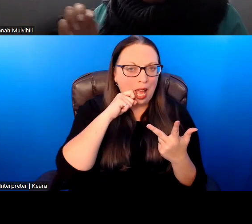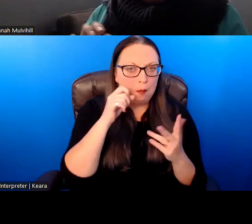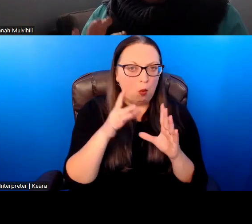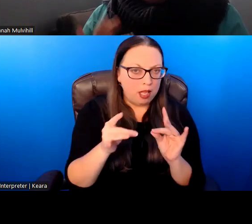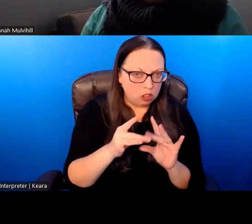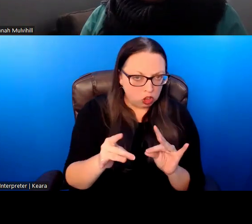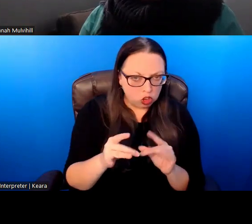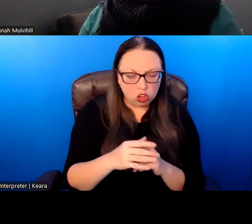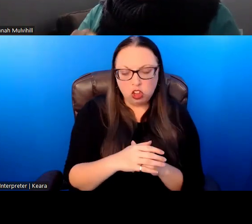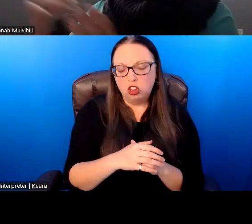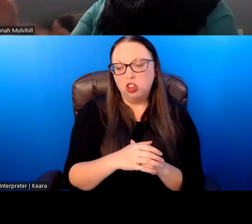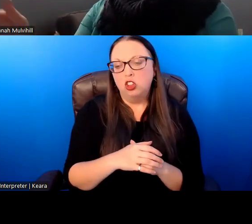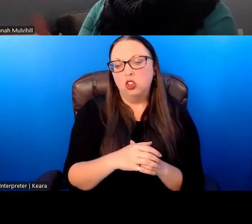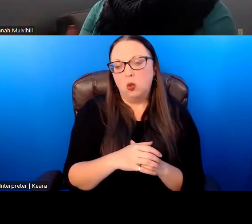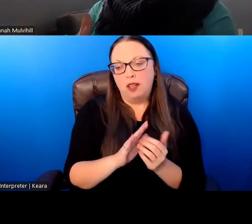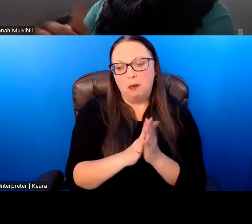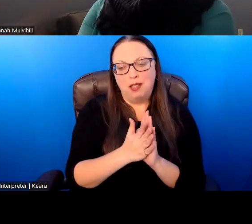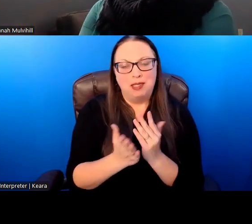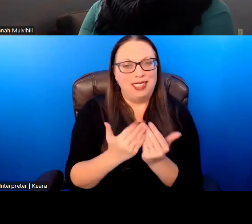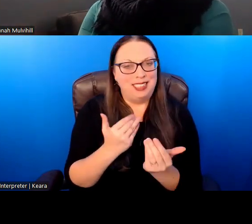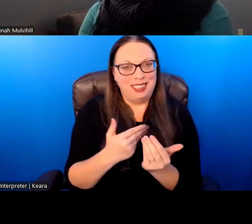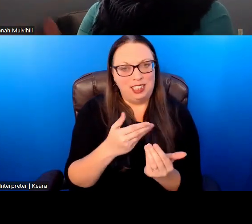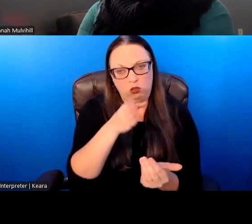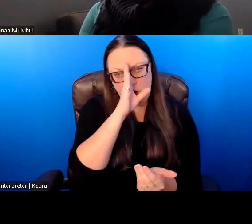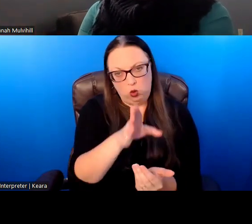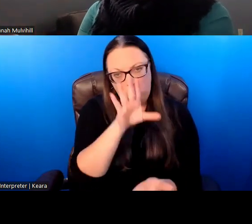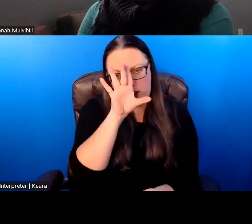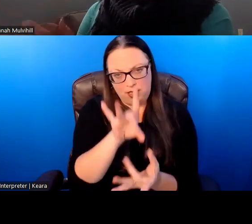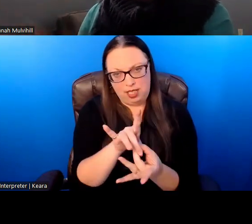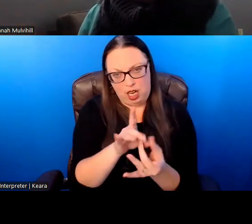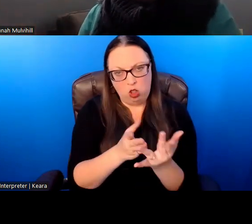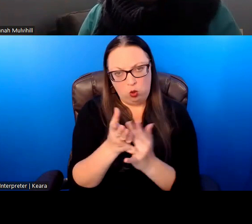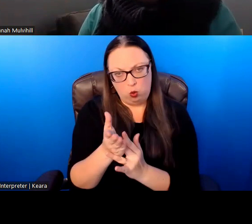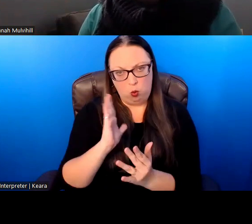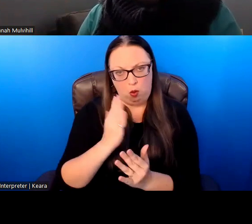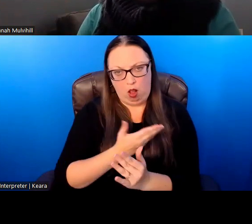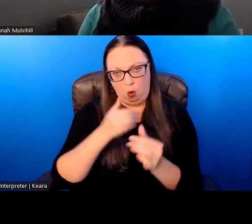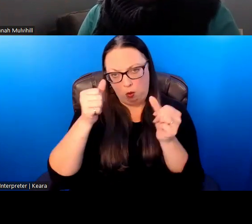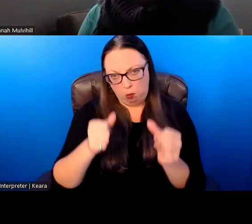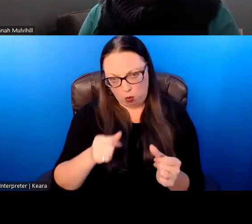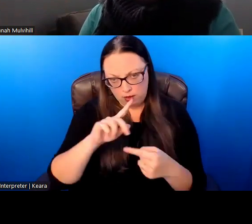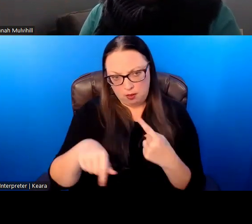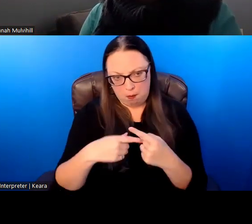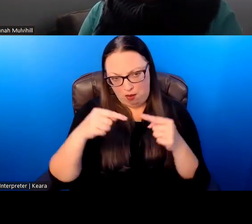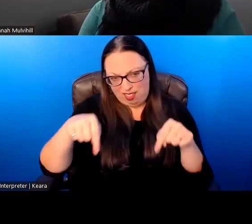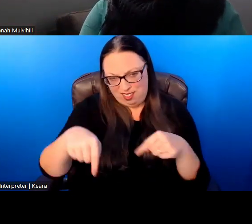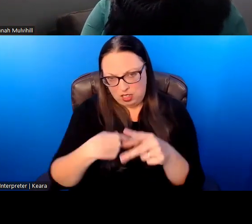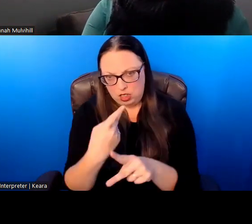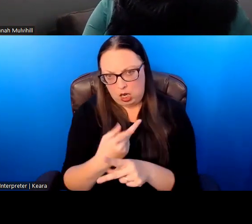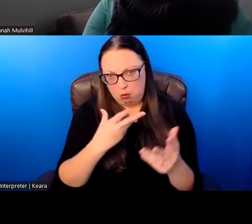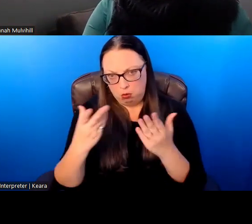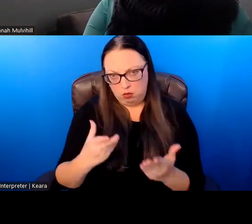it very easy to connect directly through some of the posts that we put out there about this kind of service.